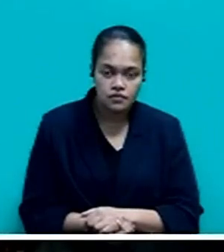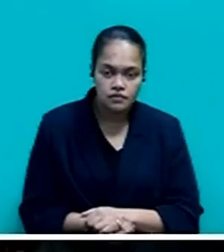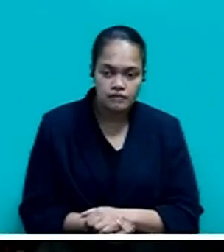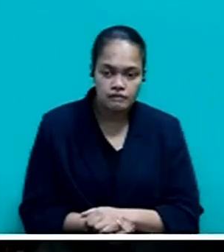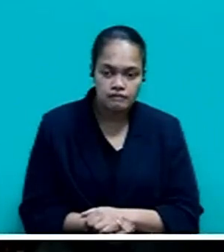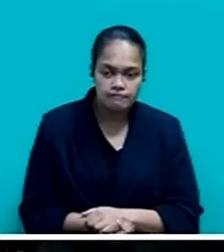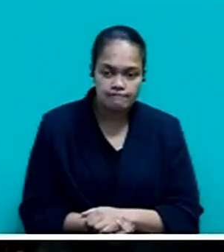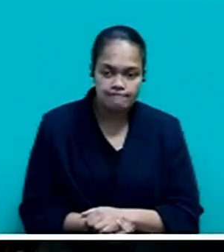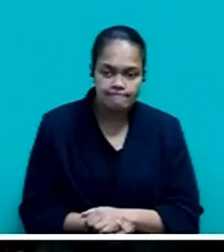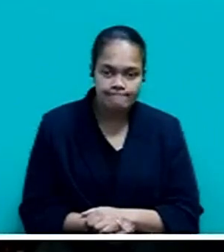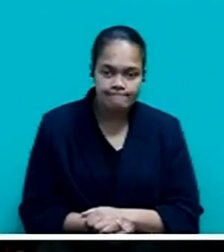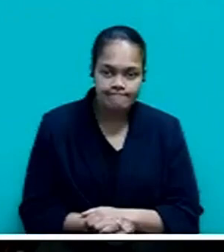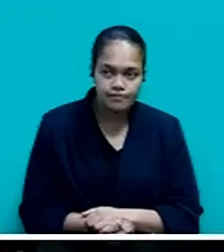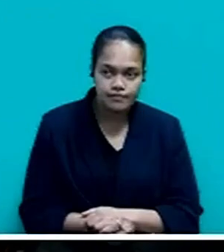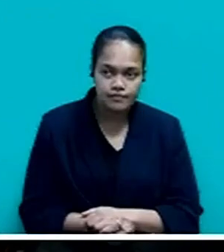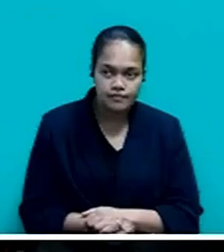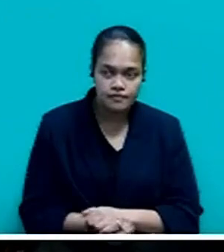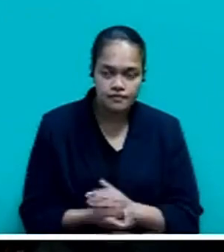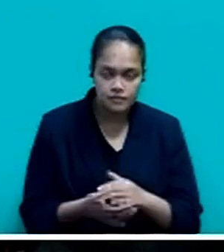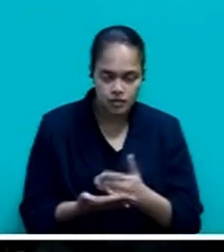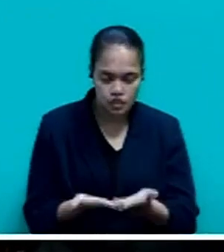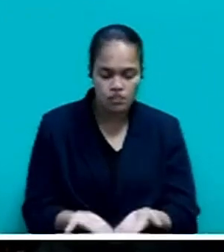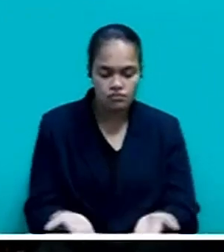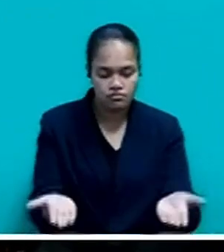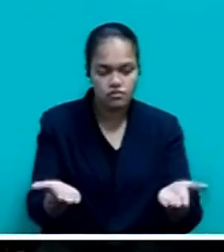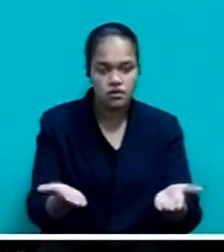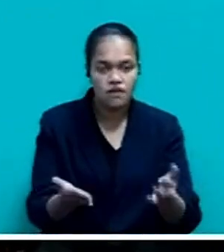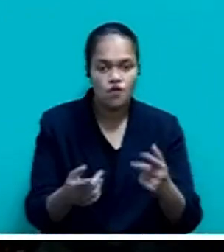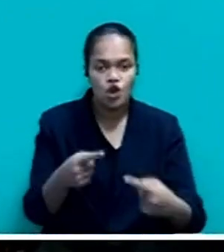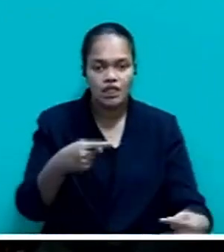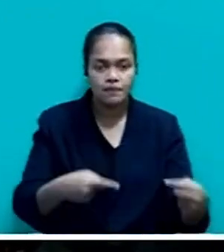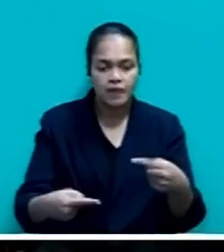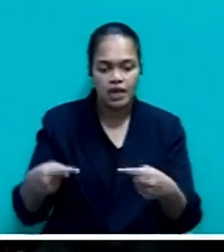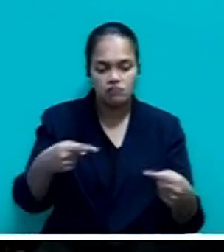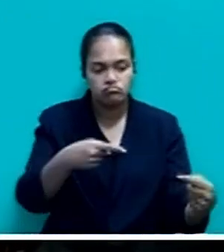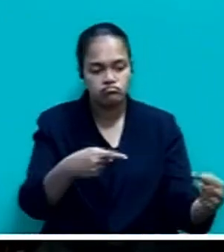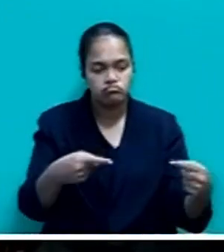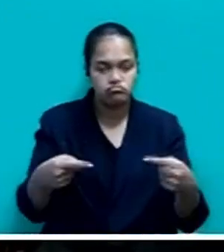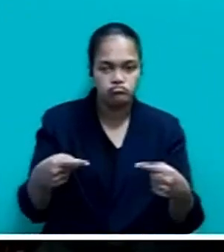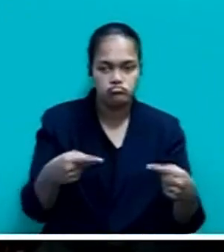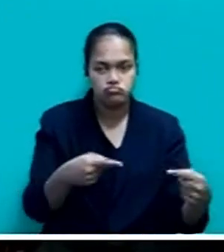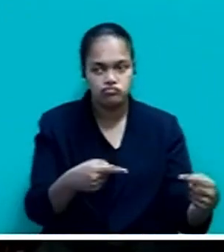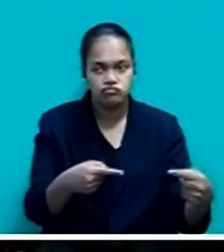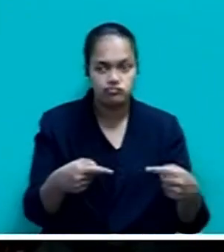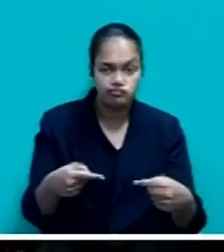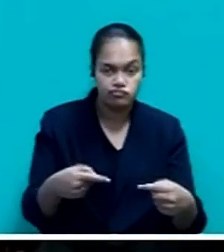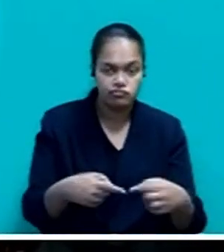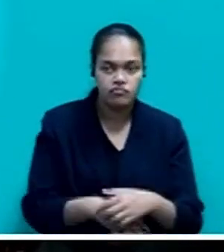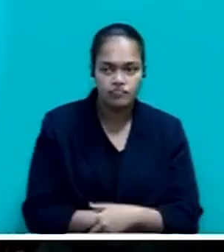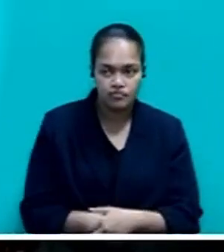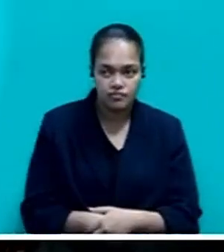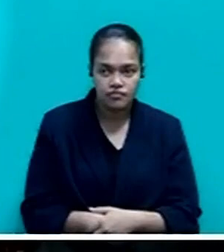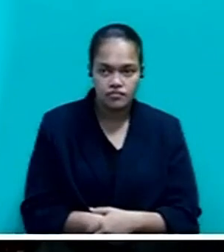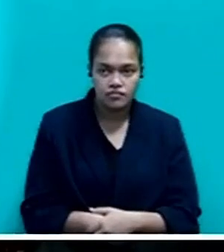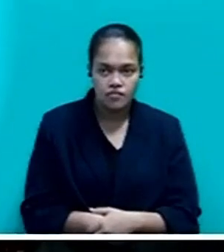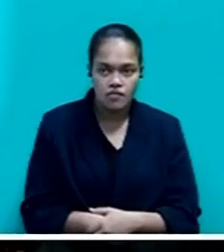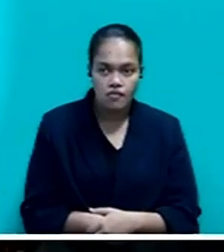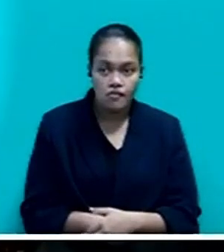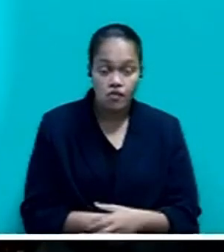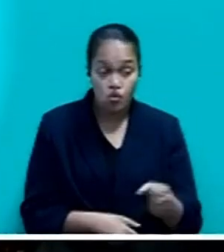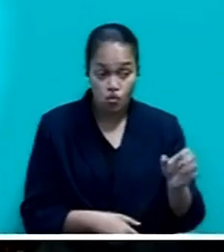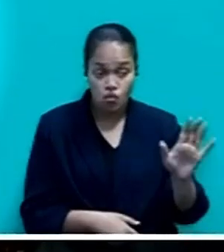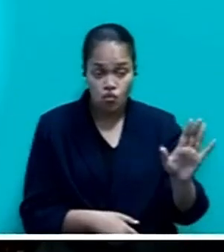I've now opened the floor for debate. Are you all right to reply now? Yes. Hold